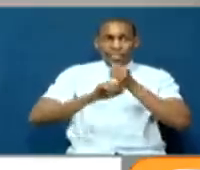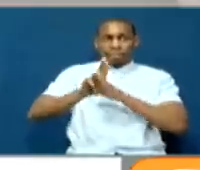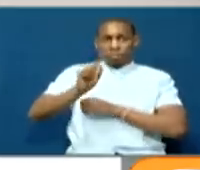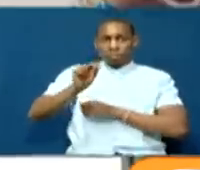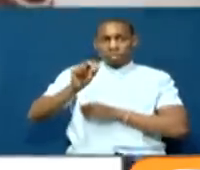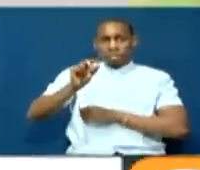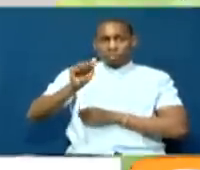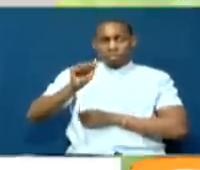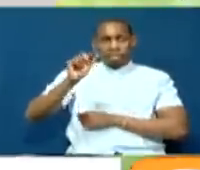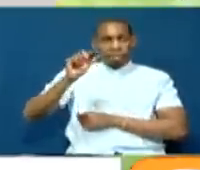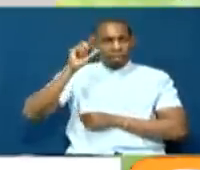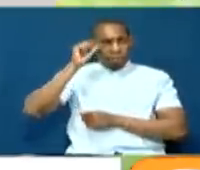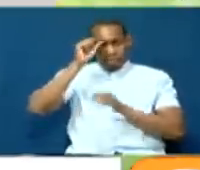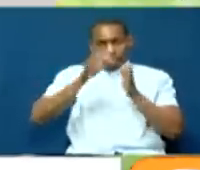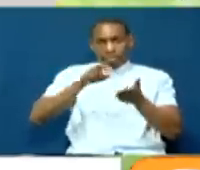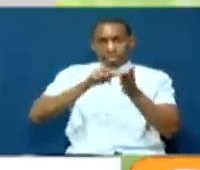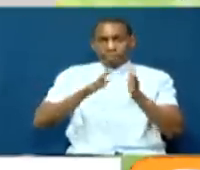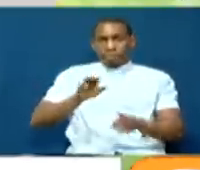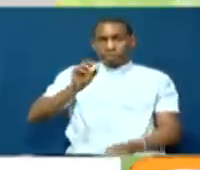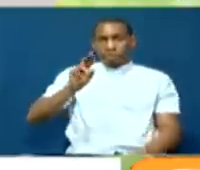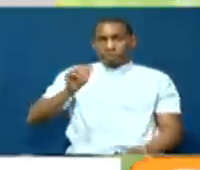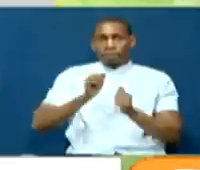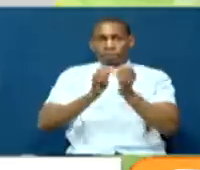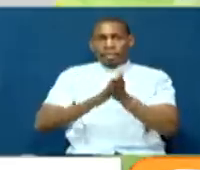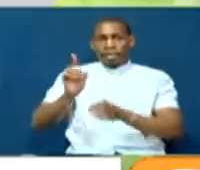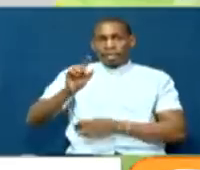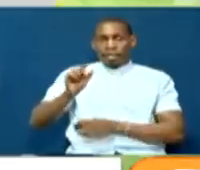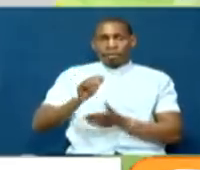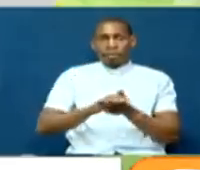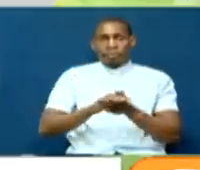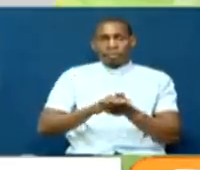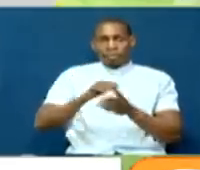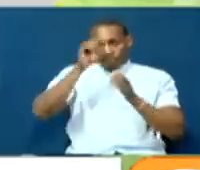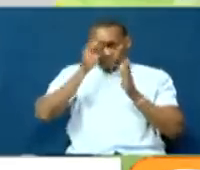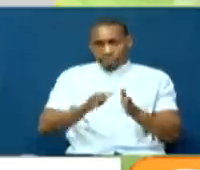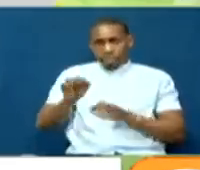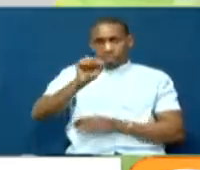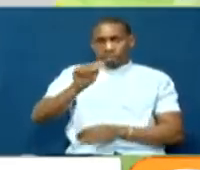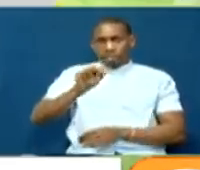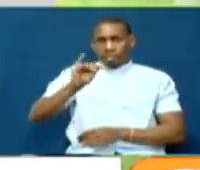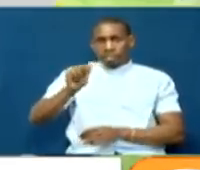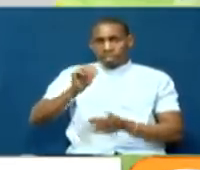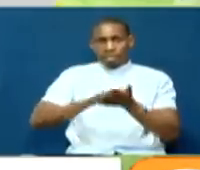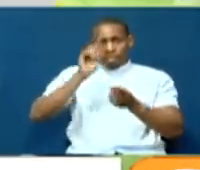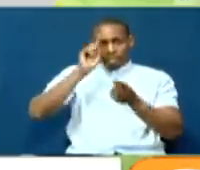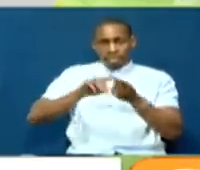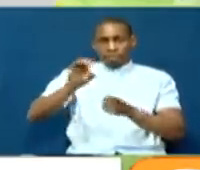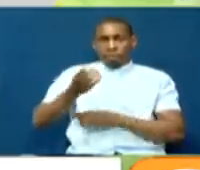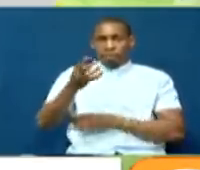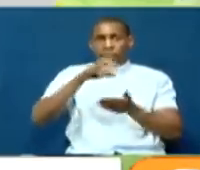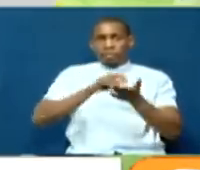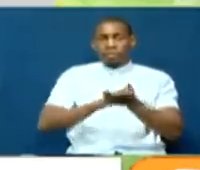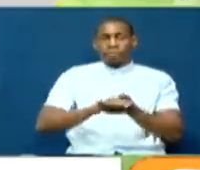Mombasa gubernatorial candidate Hassan Omar and his Nairobi counterpart Johnson Sakaja in return for 4 county executive slots